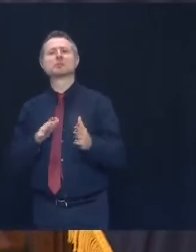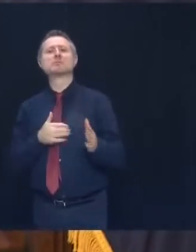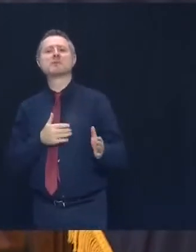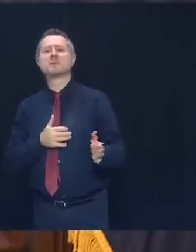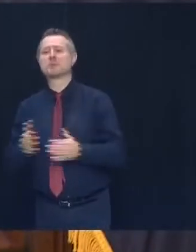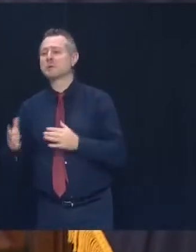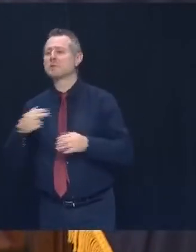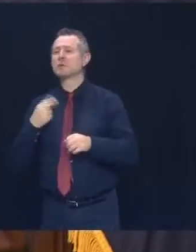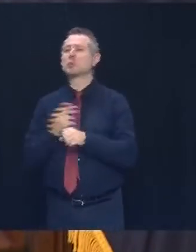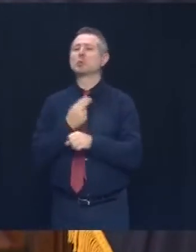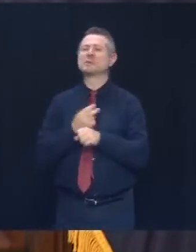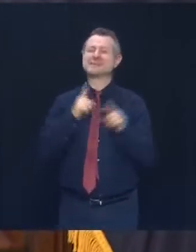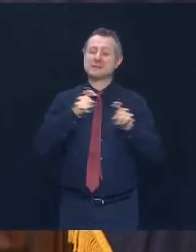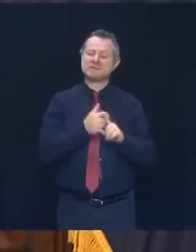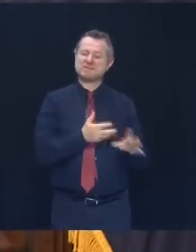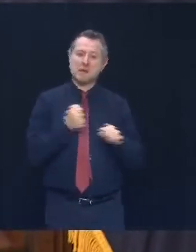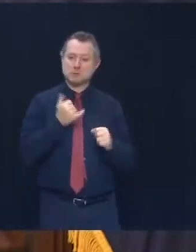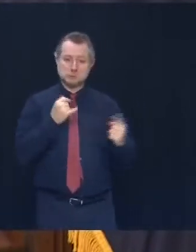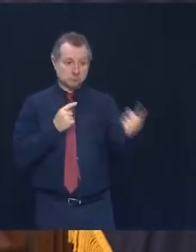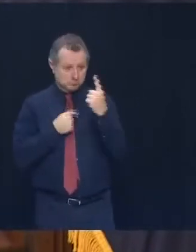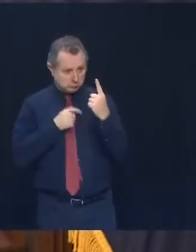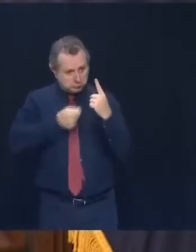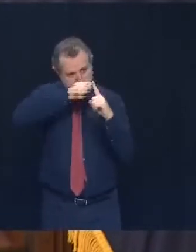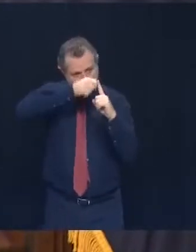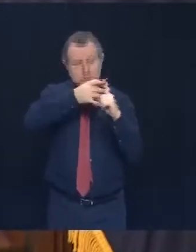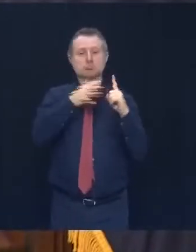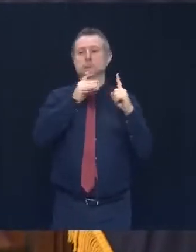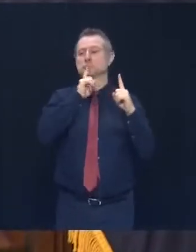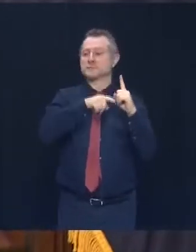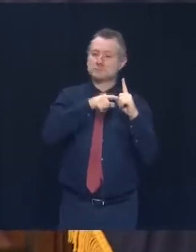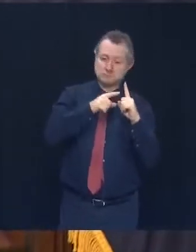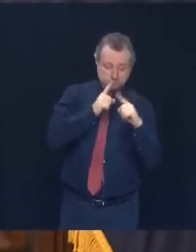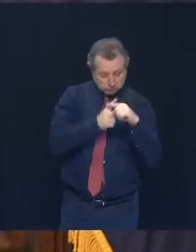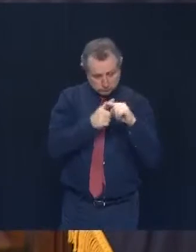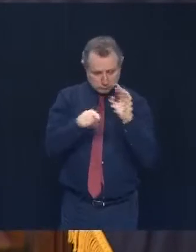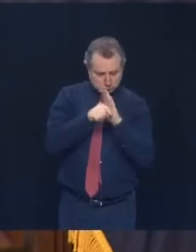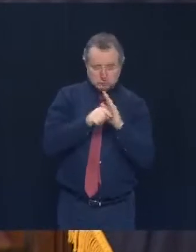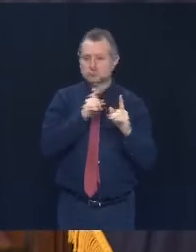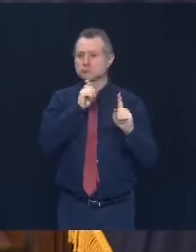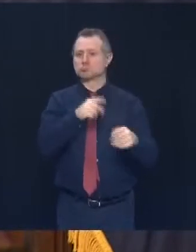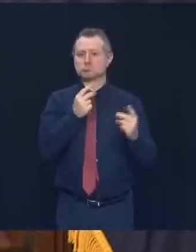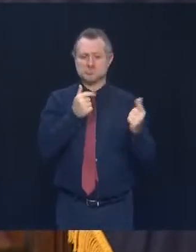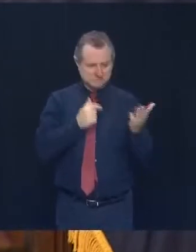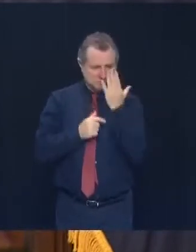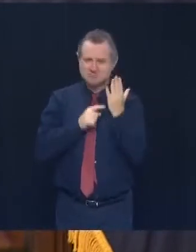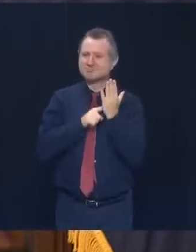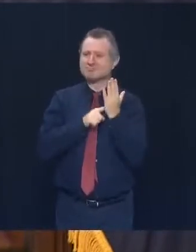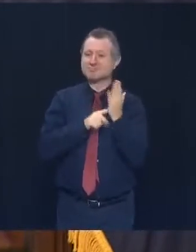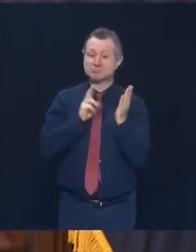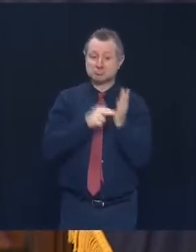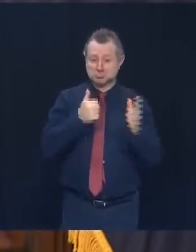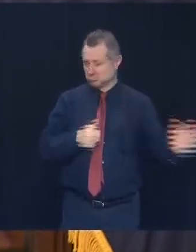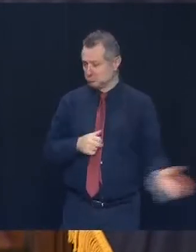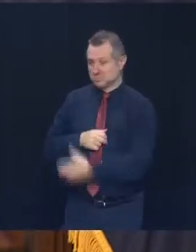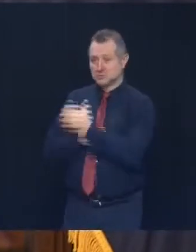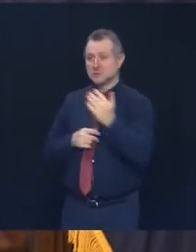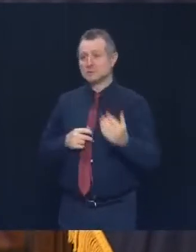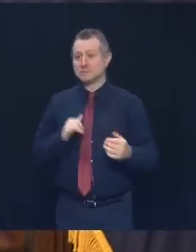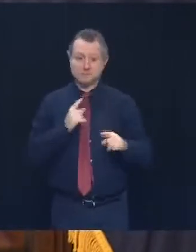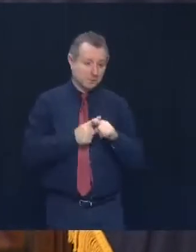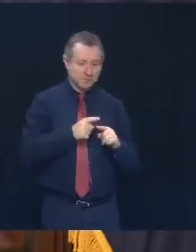uses testing to determine in a shorter period of time if you are infected or